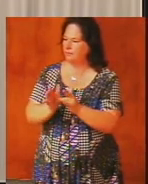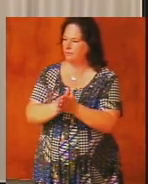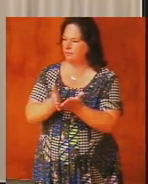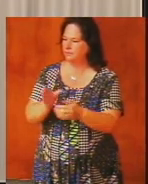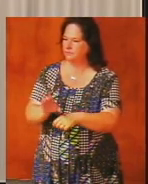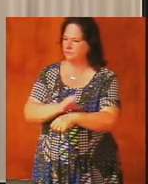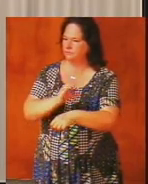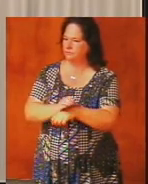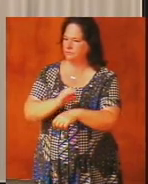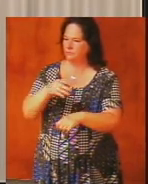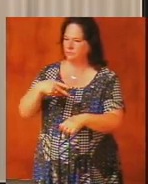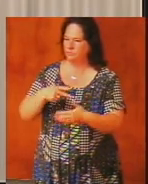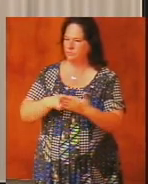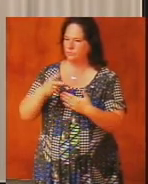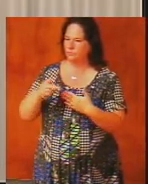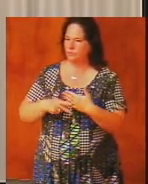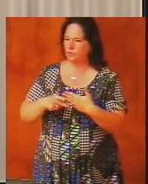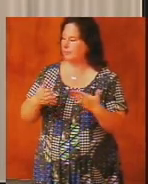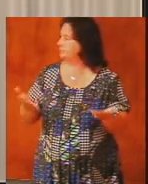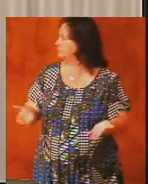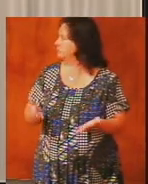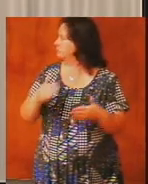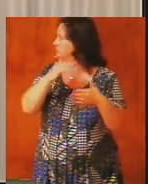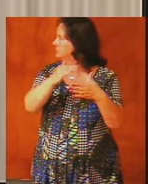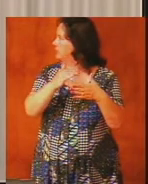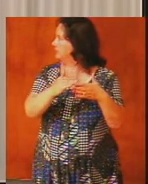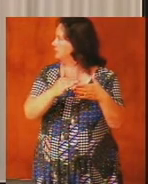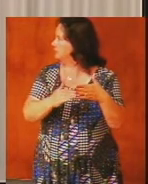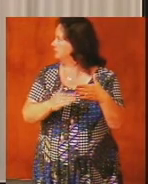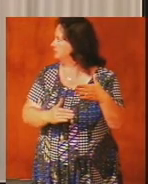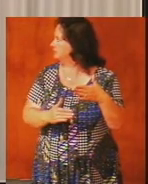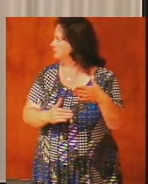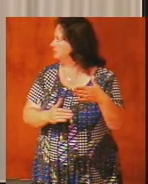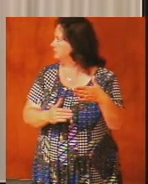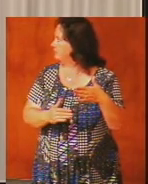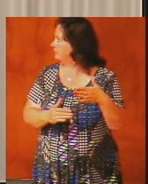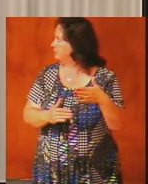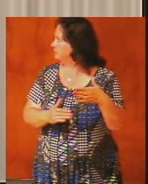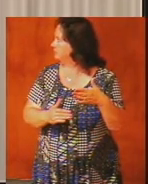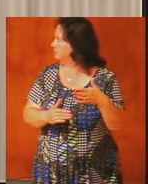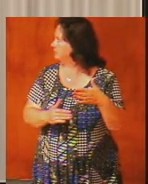computer programs. Here's a list,